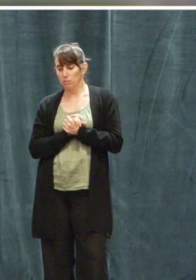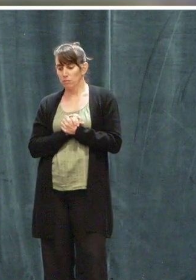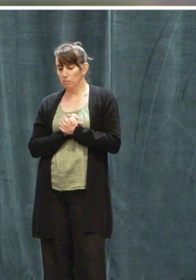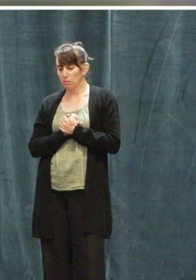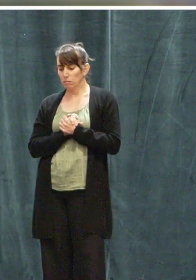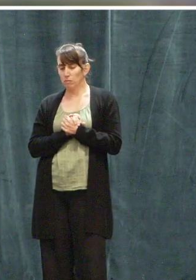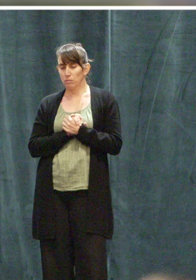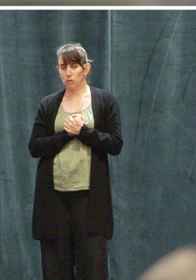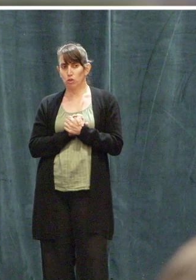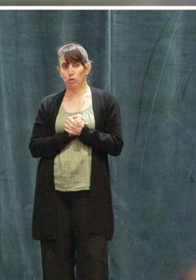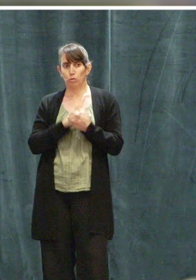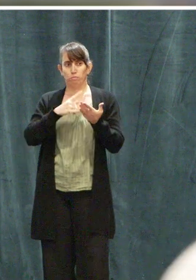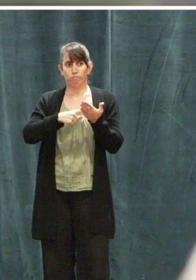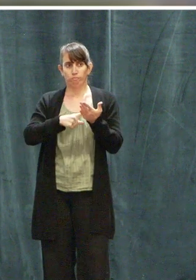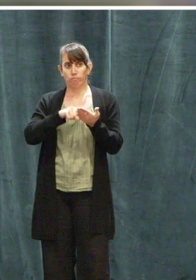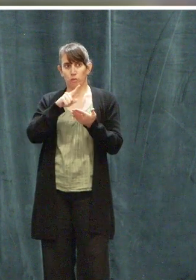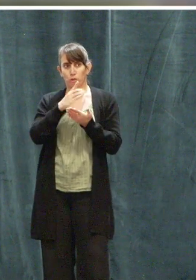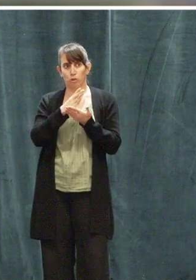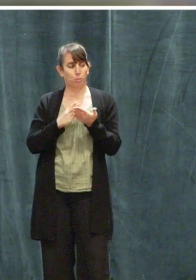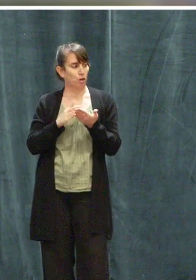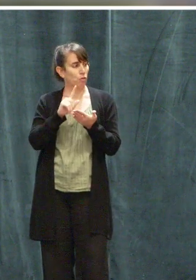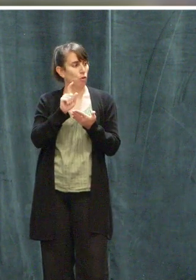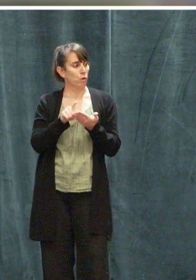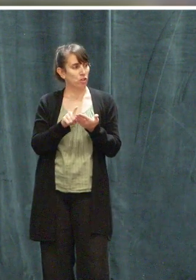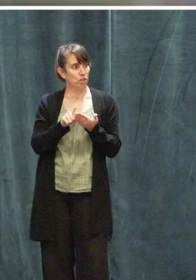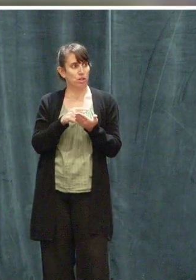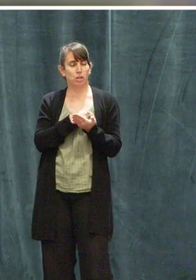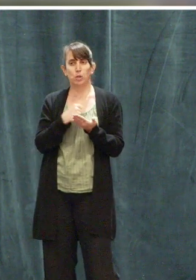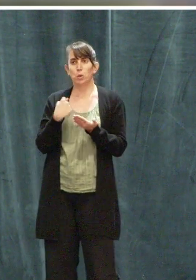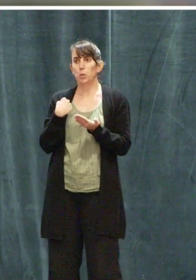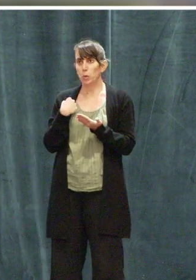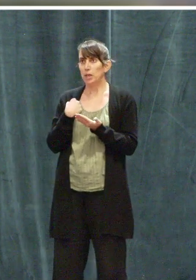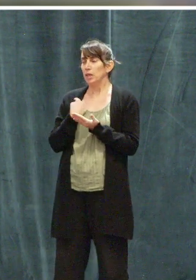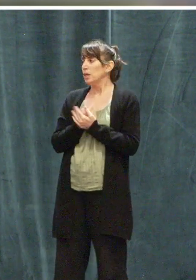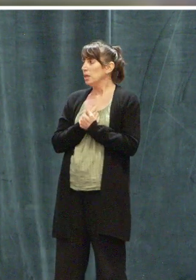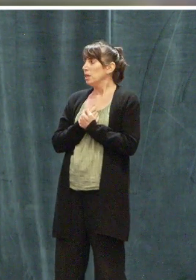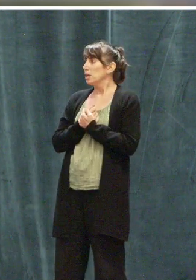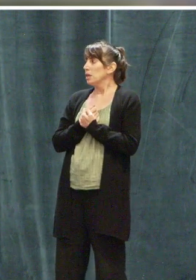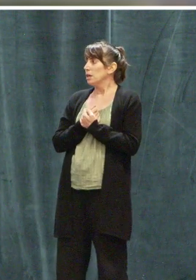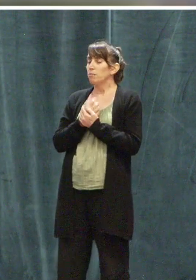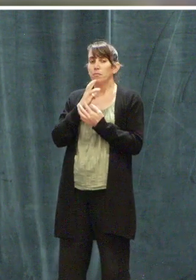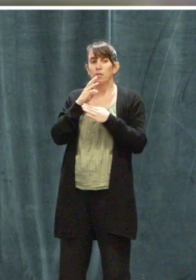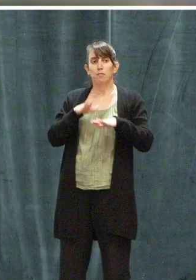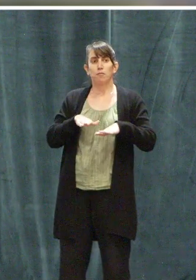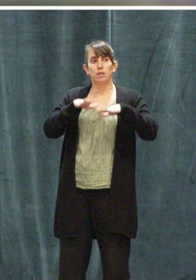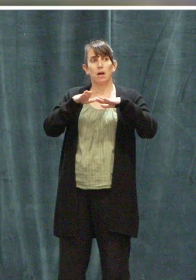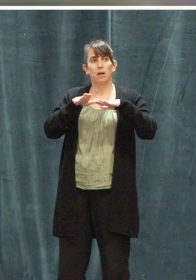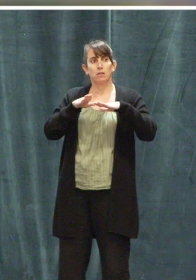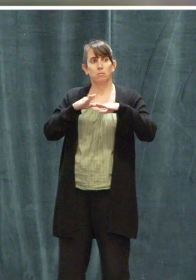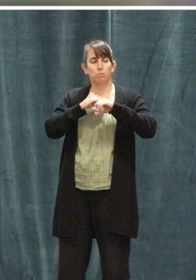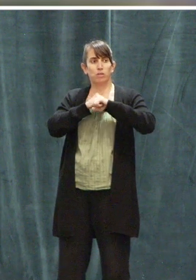So to address the first part of the question, yes, we are doing the flood protection